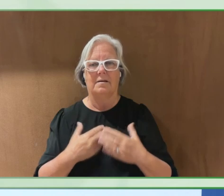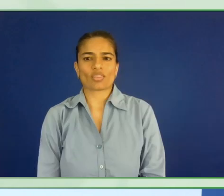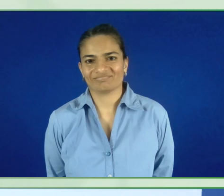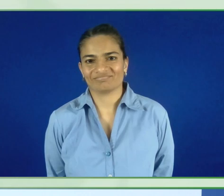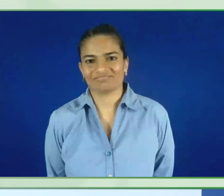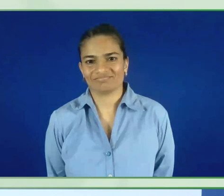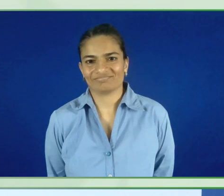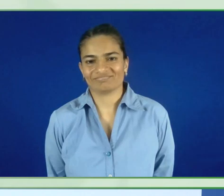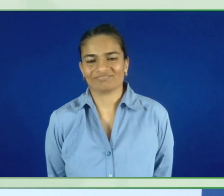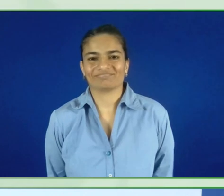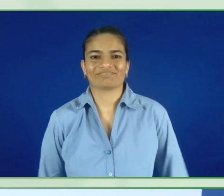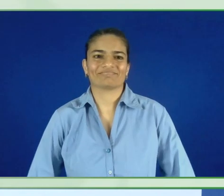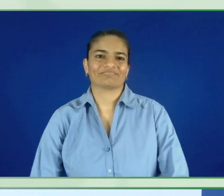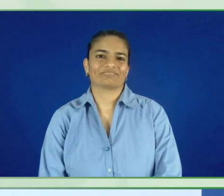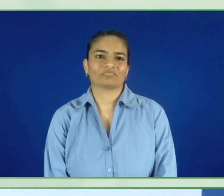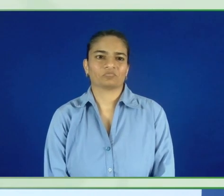Thank you.